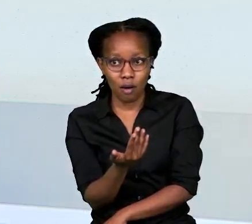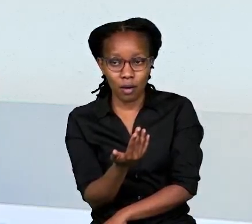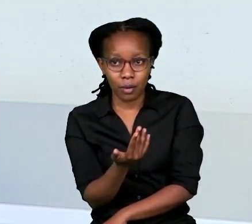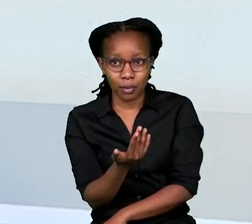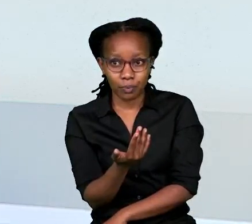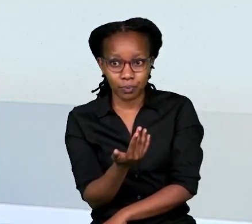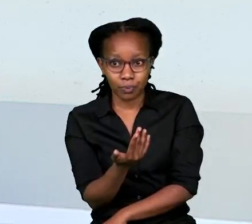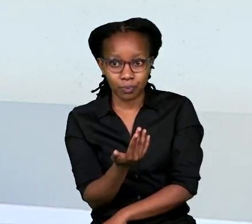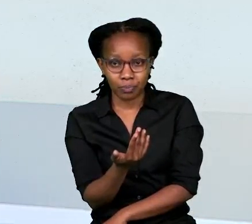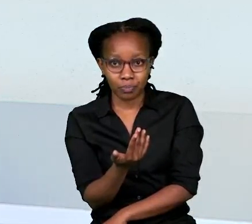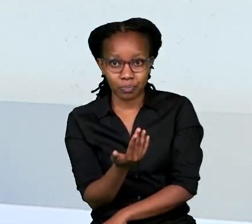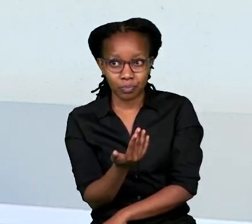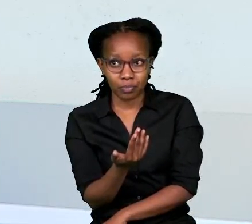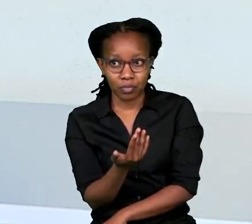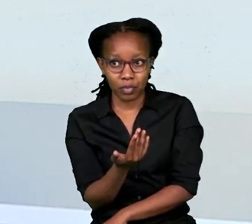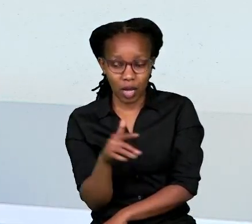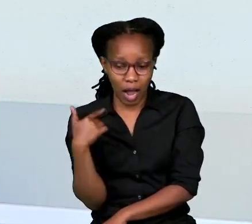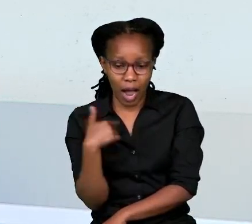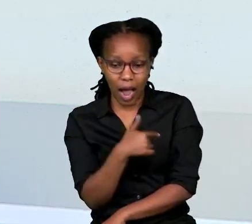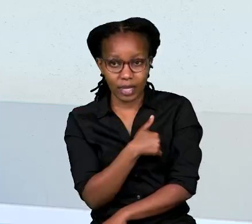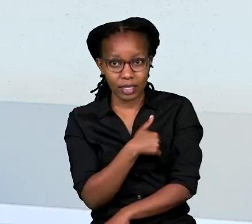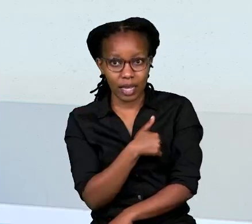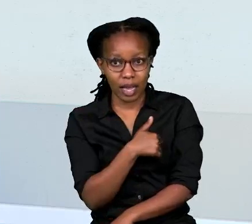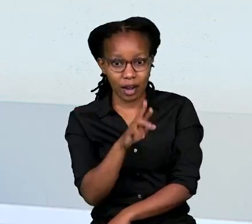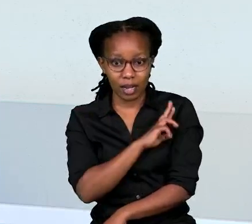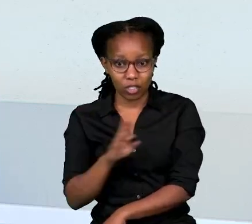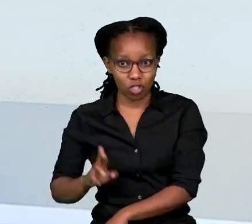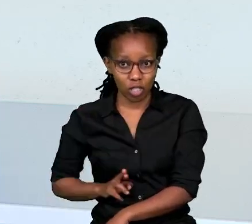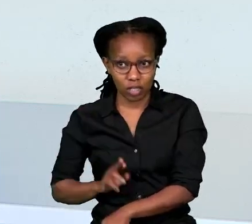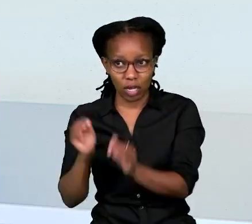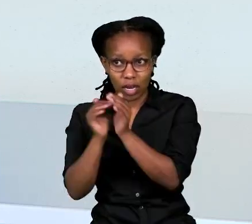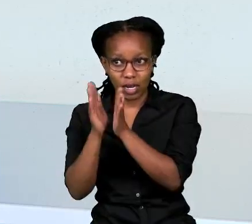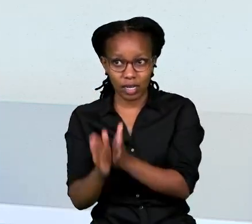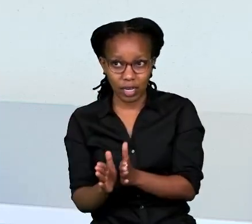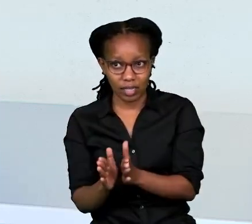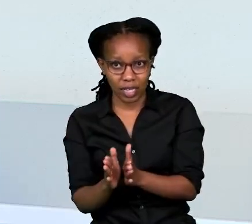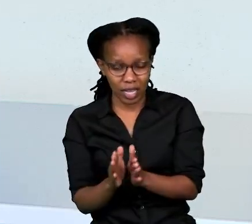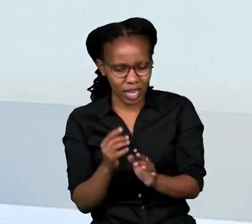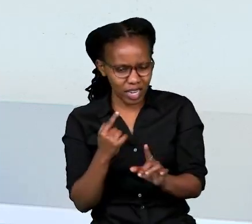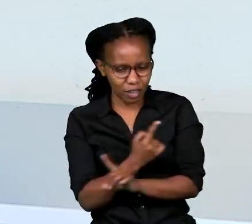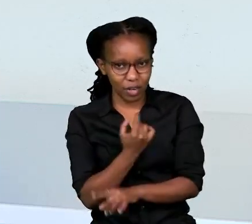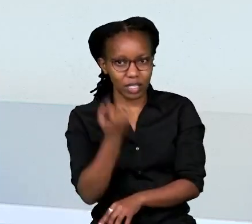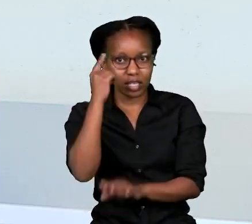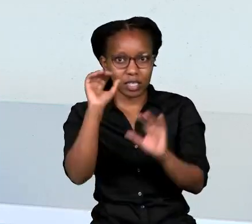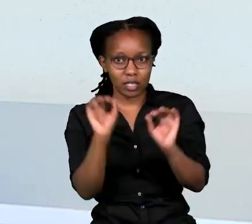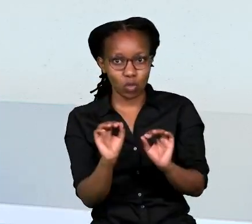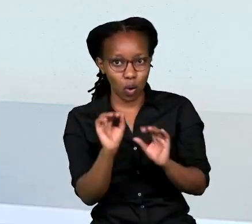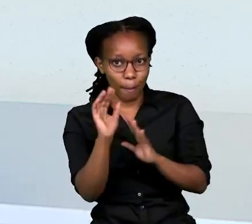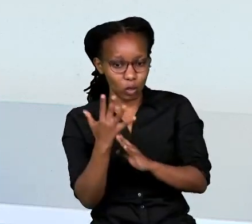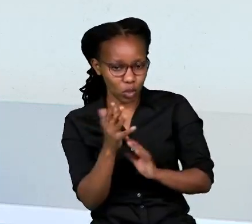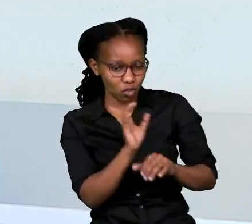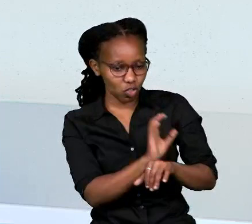some of us clergy have failed to see this distinction between the